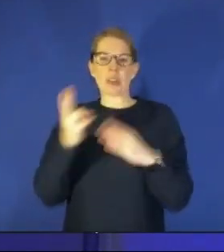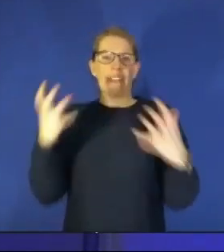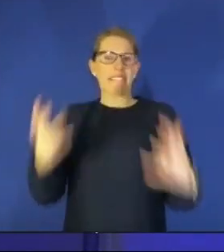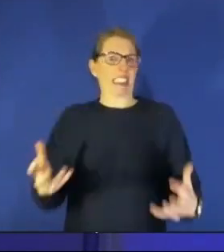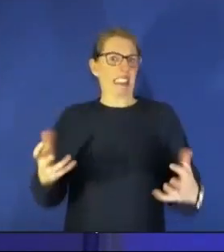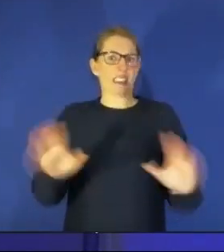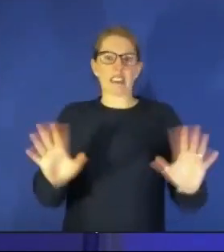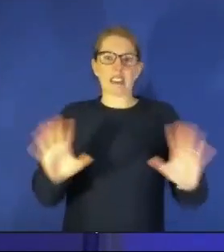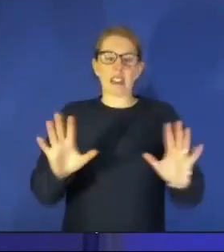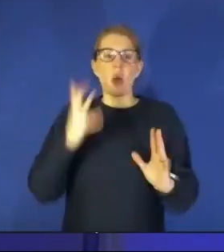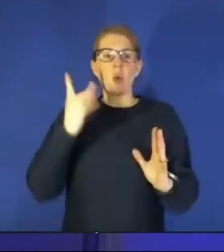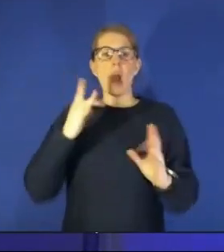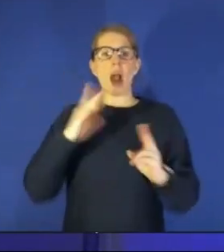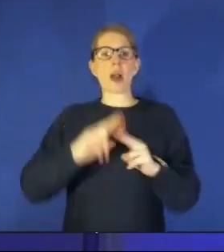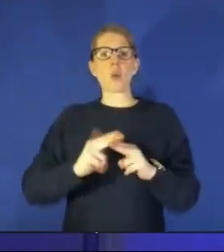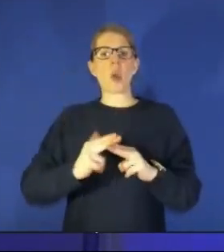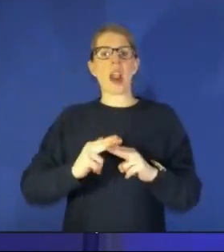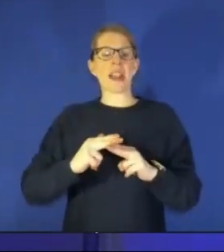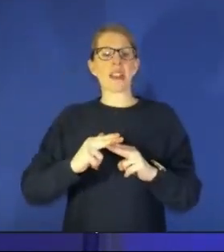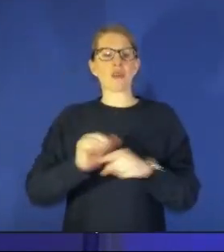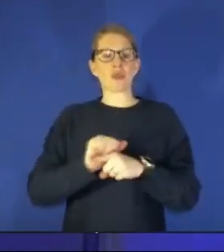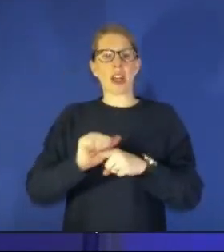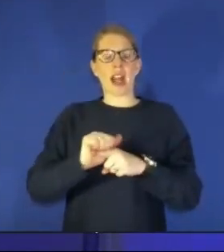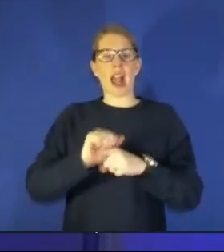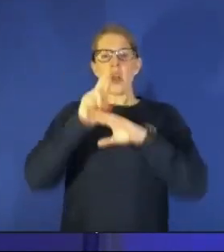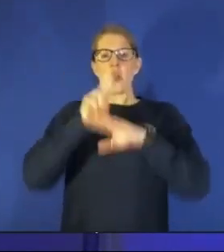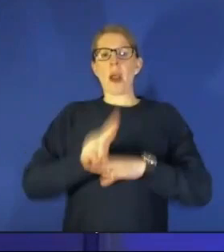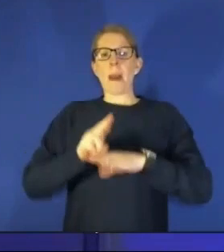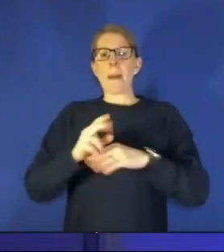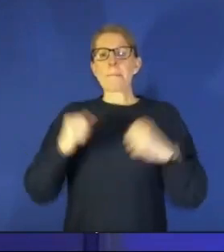order to get a little weight bearing, I usually wear a backpack